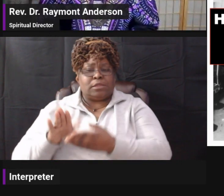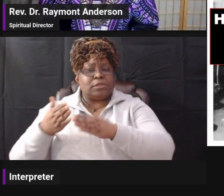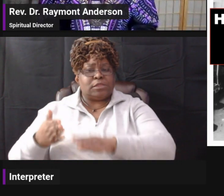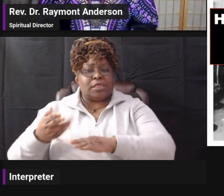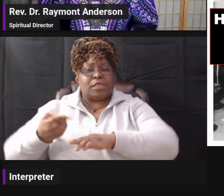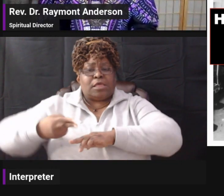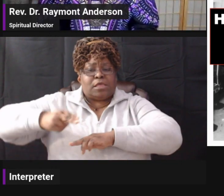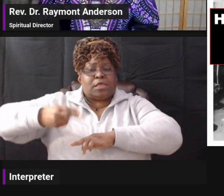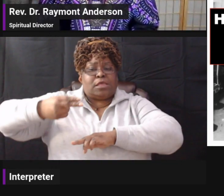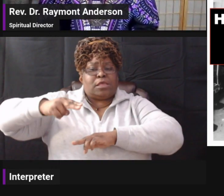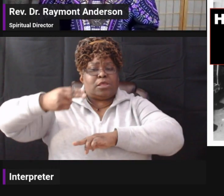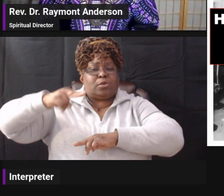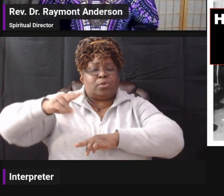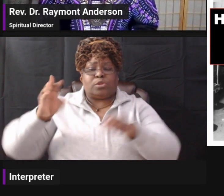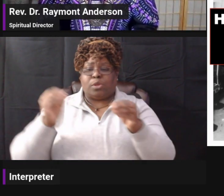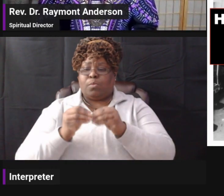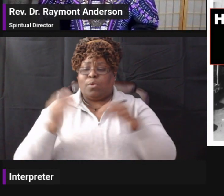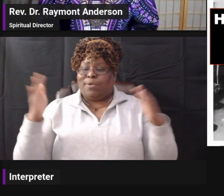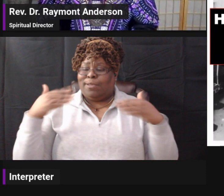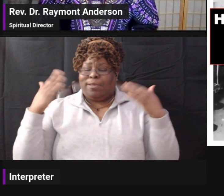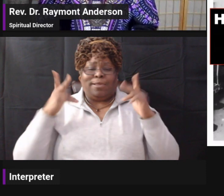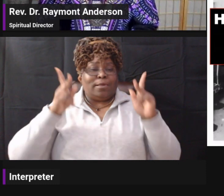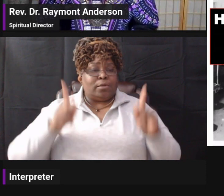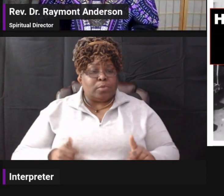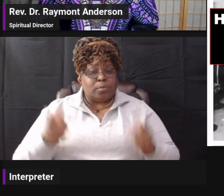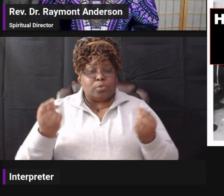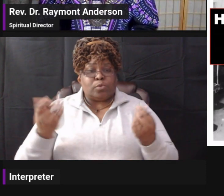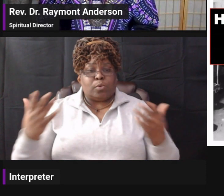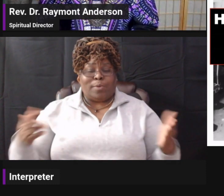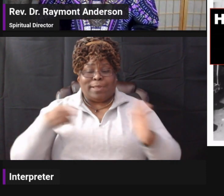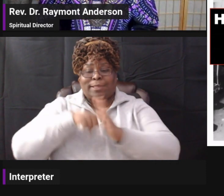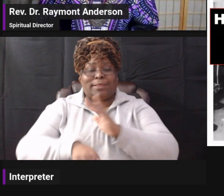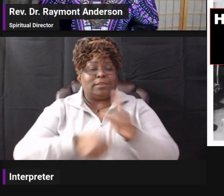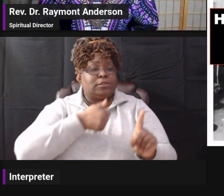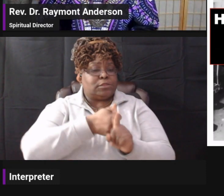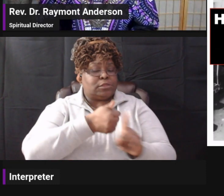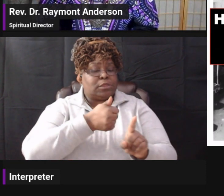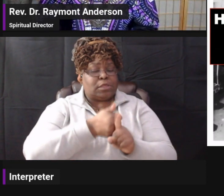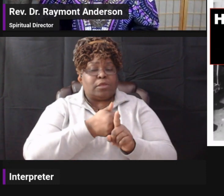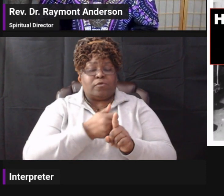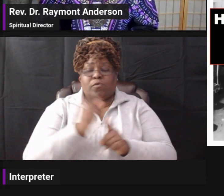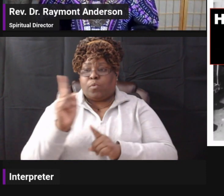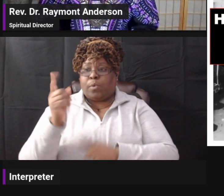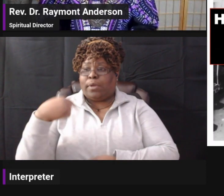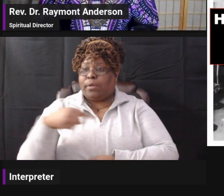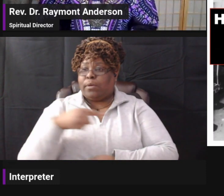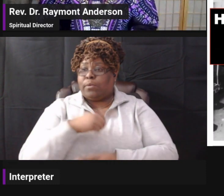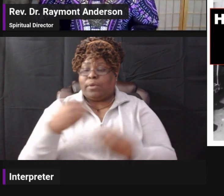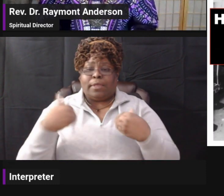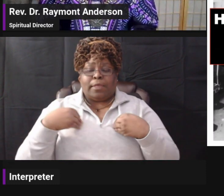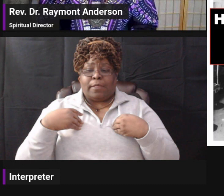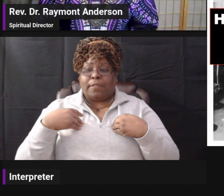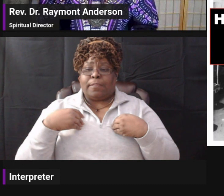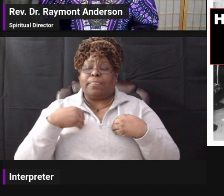gun deaths are rising, in a world where more and more young people are engaging in suicide, where more